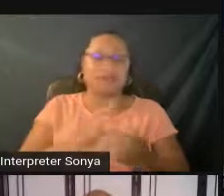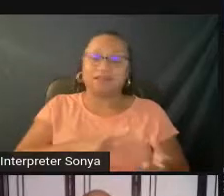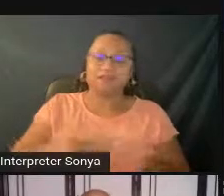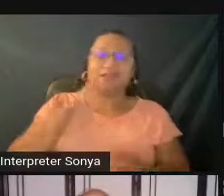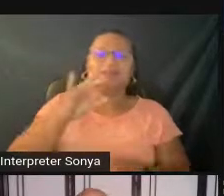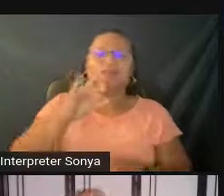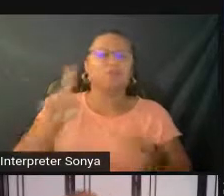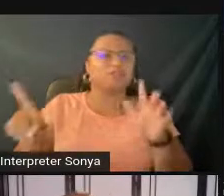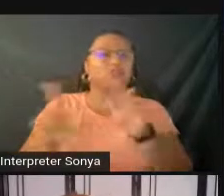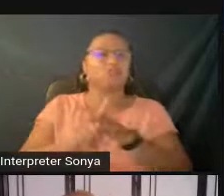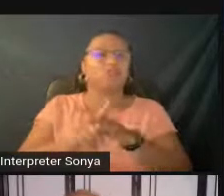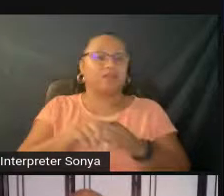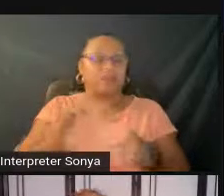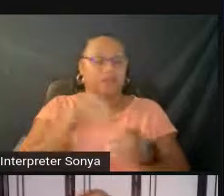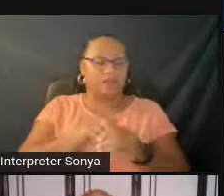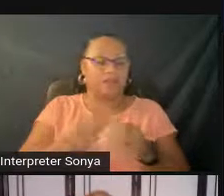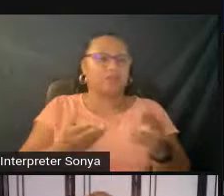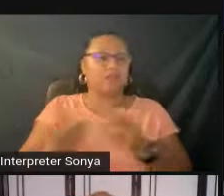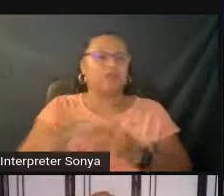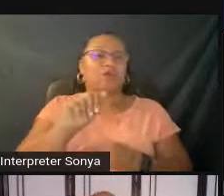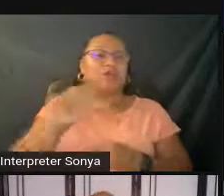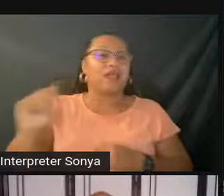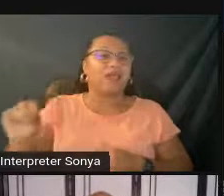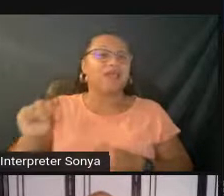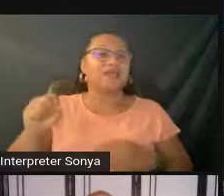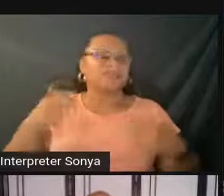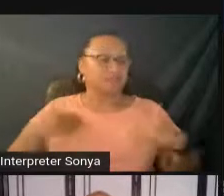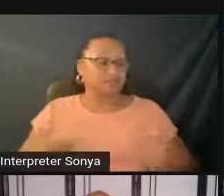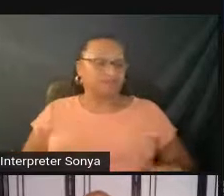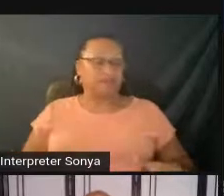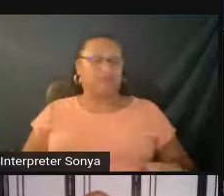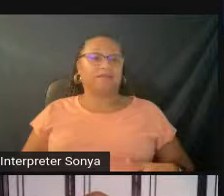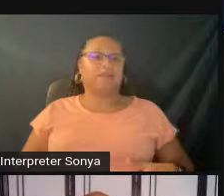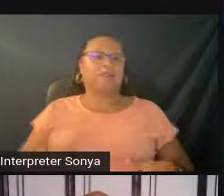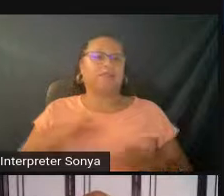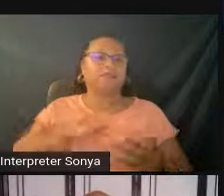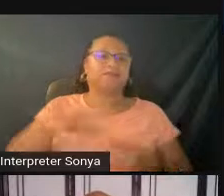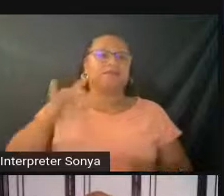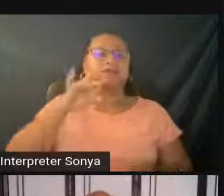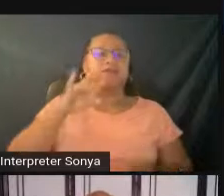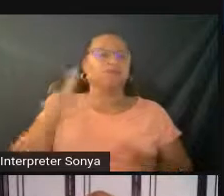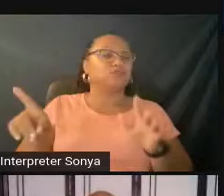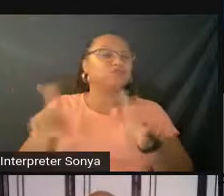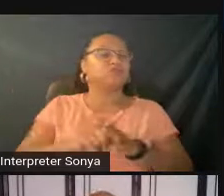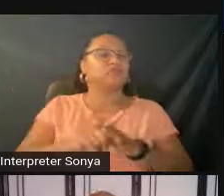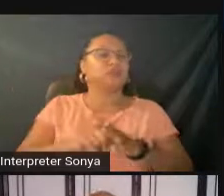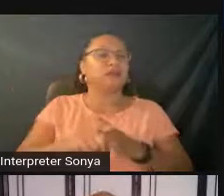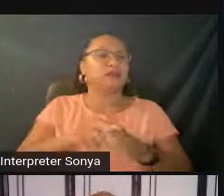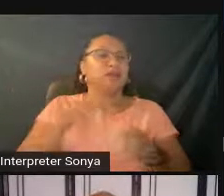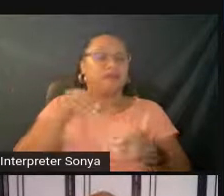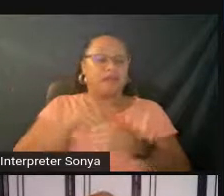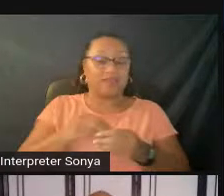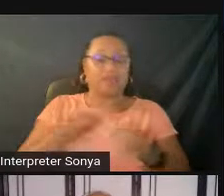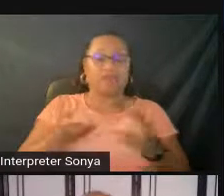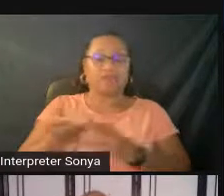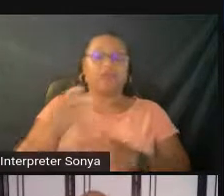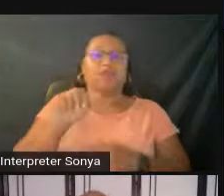body. Spirit showing up in, through, and as wealth and abundance of love,